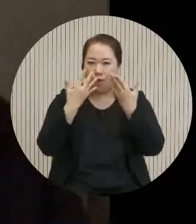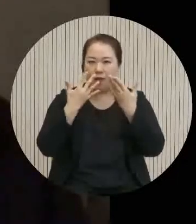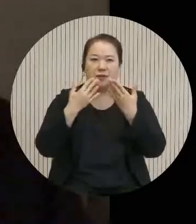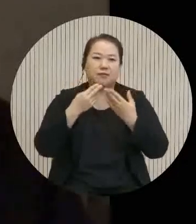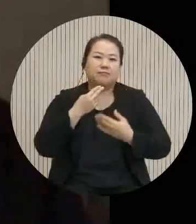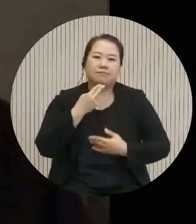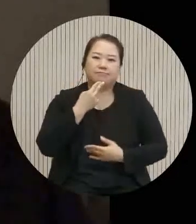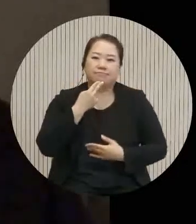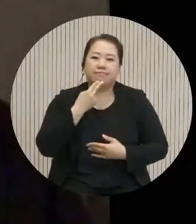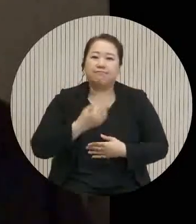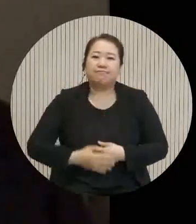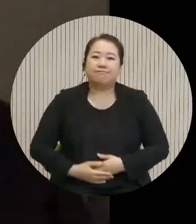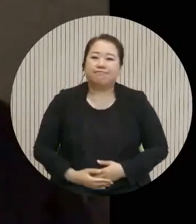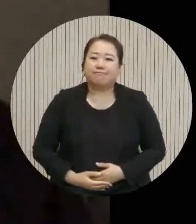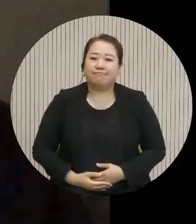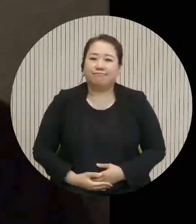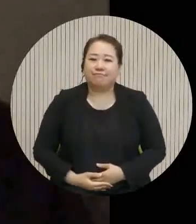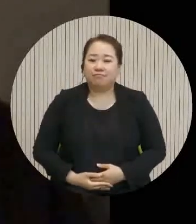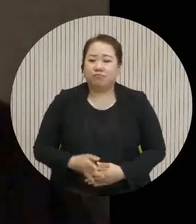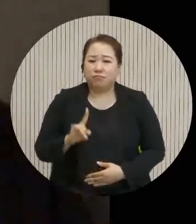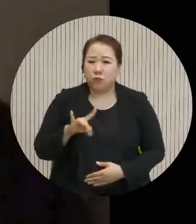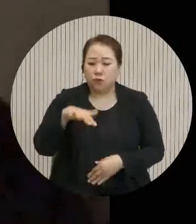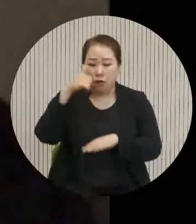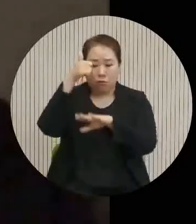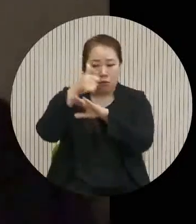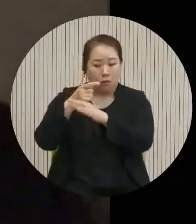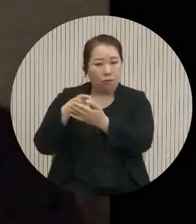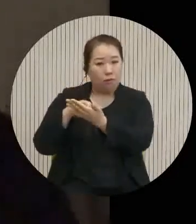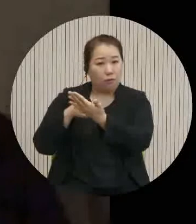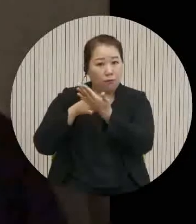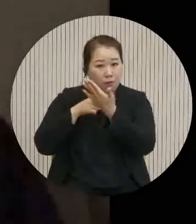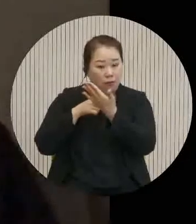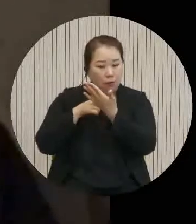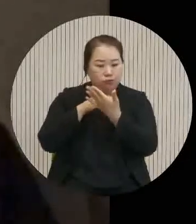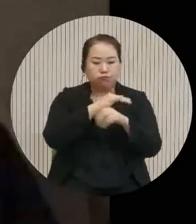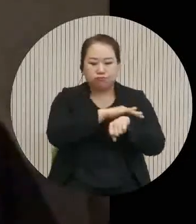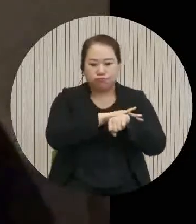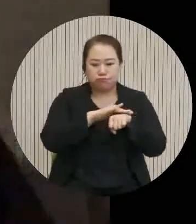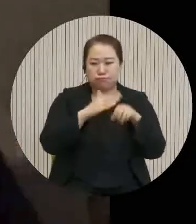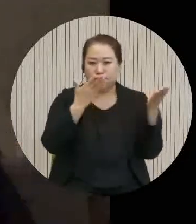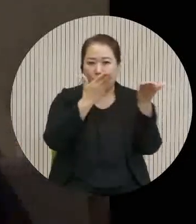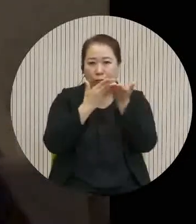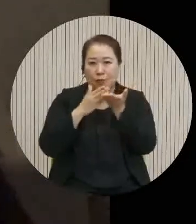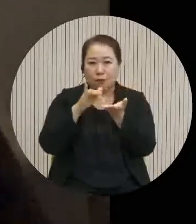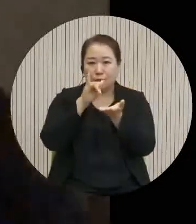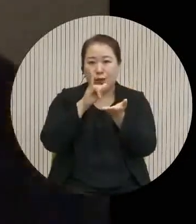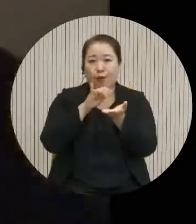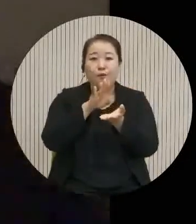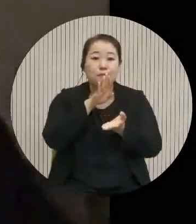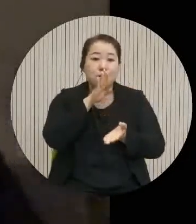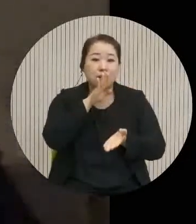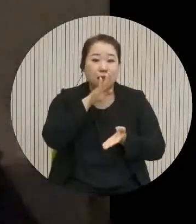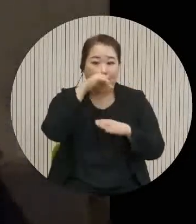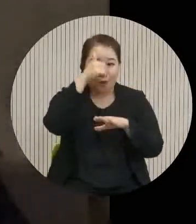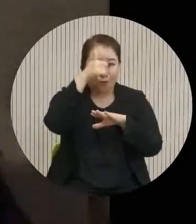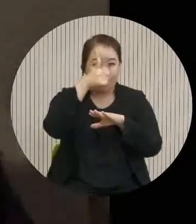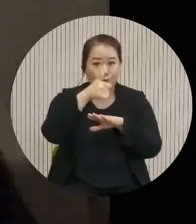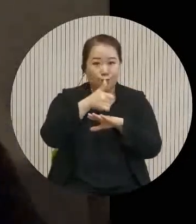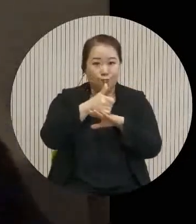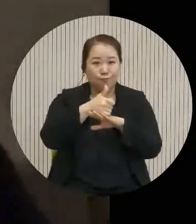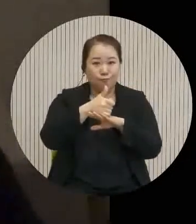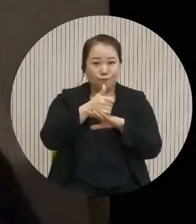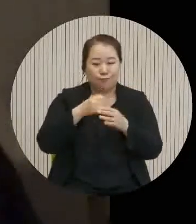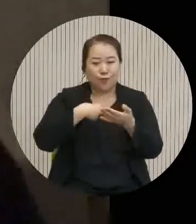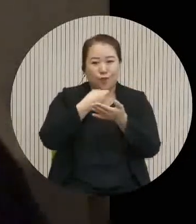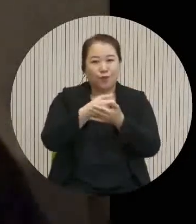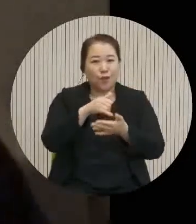proven that pronouns are a universal? No. You can always say, well, what about someday a language